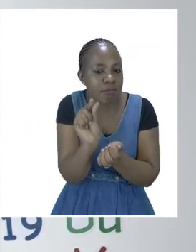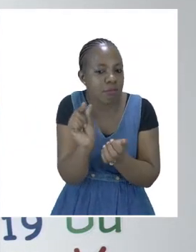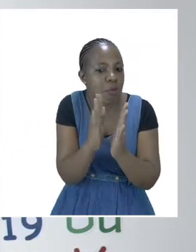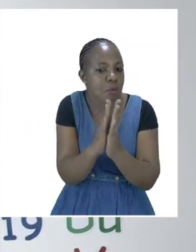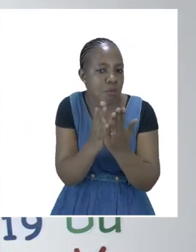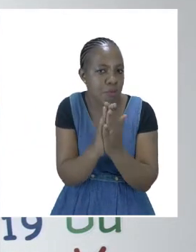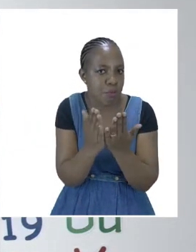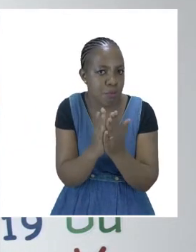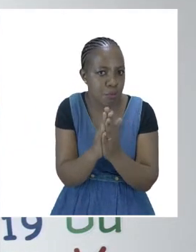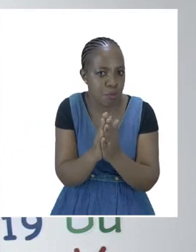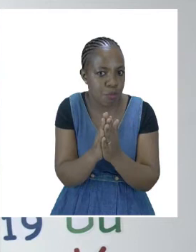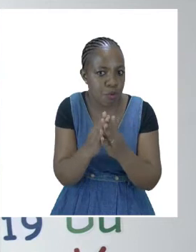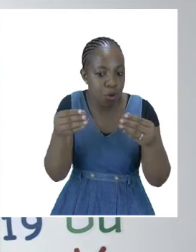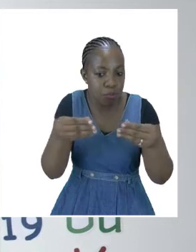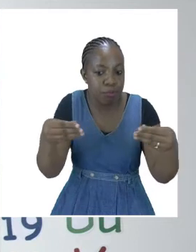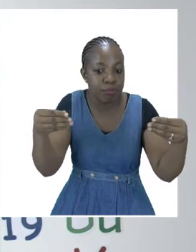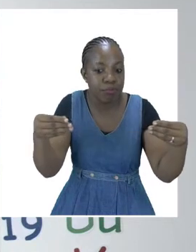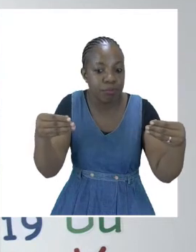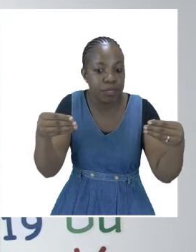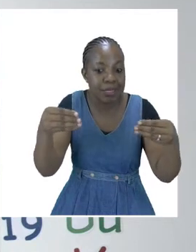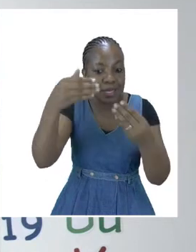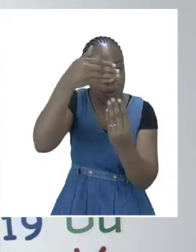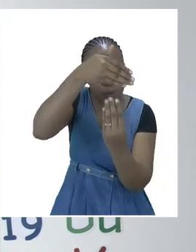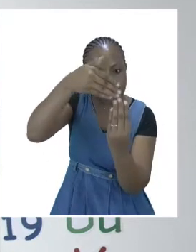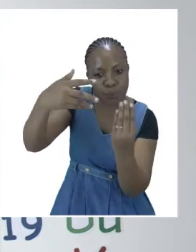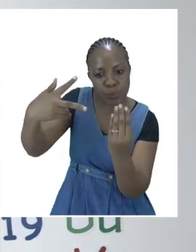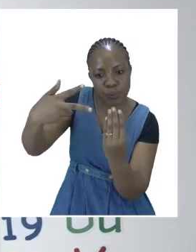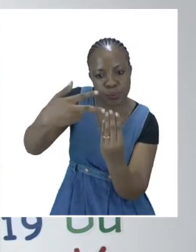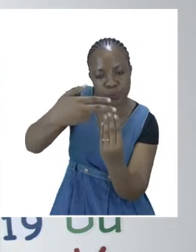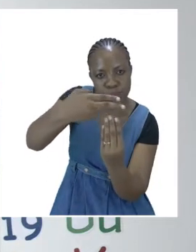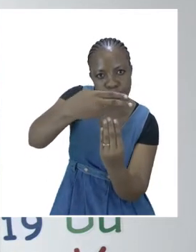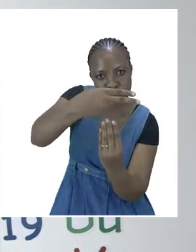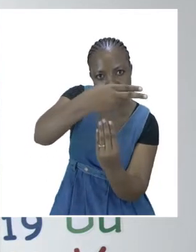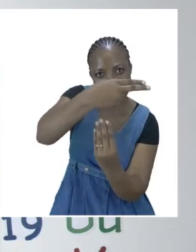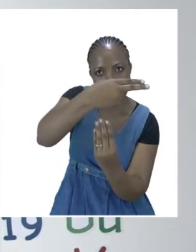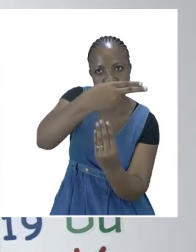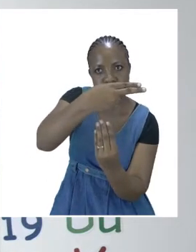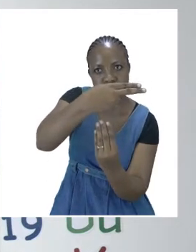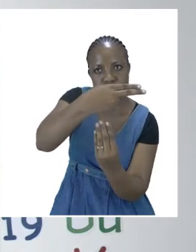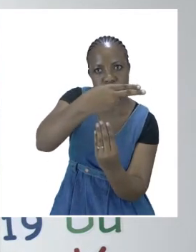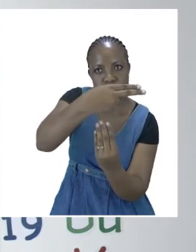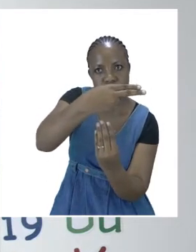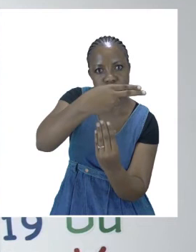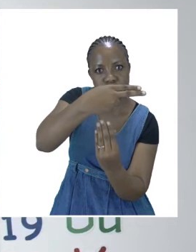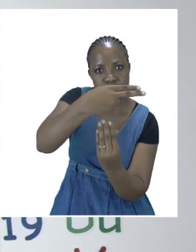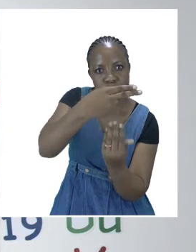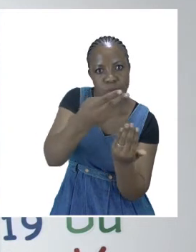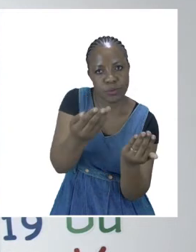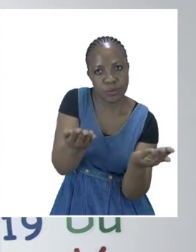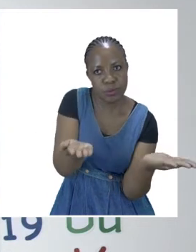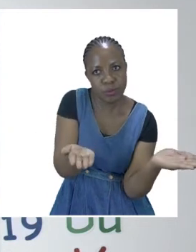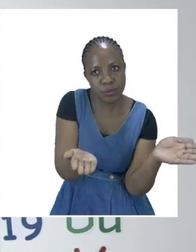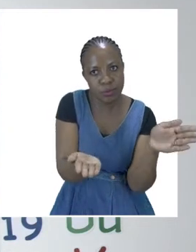booklet. Please cut the top of the lesson booklet with a pair of scissors and fold